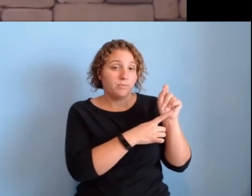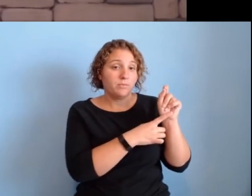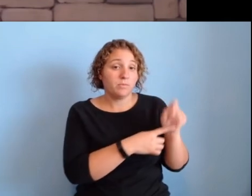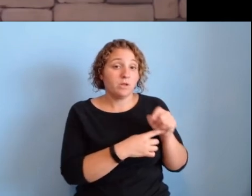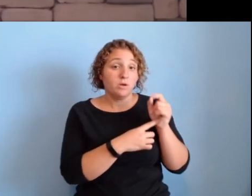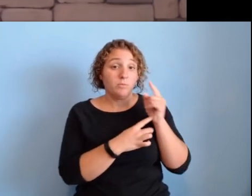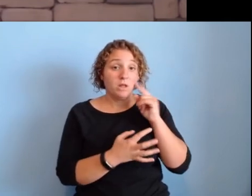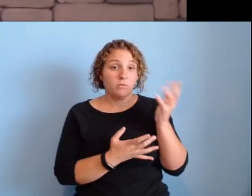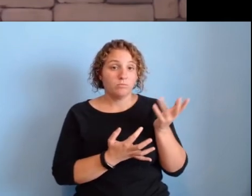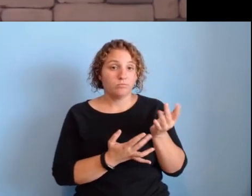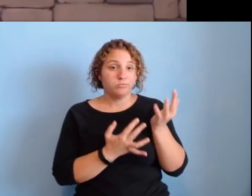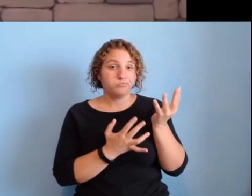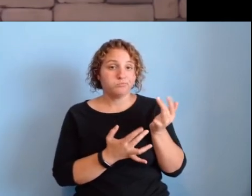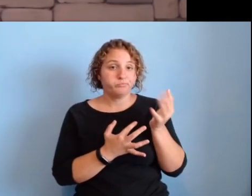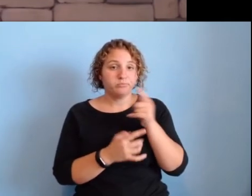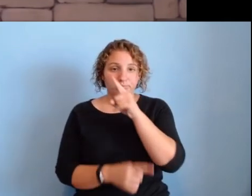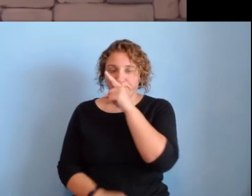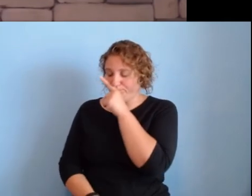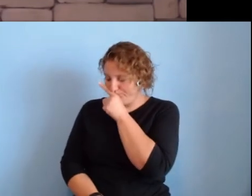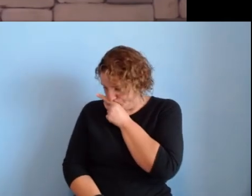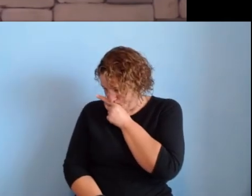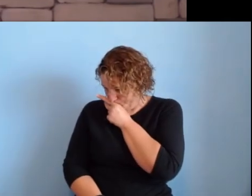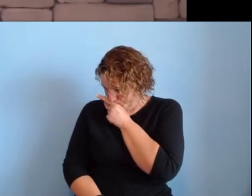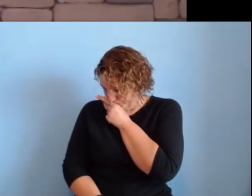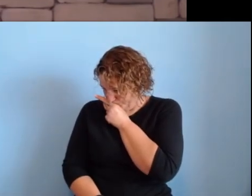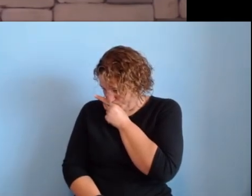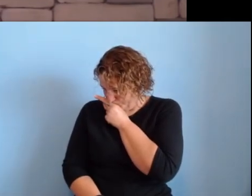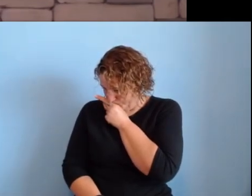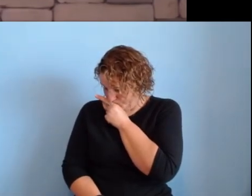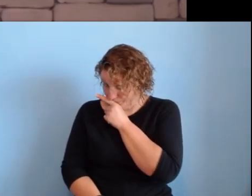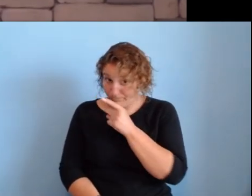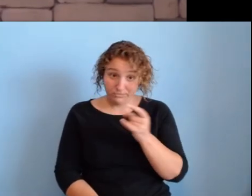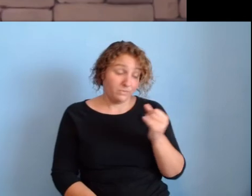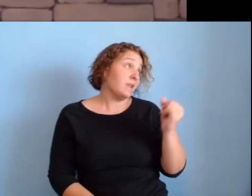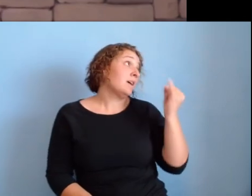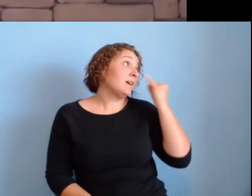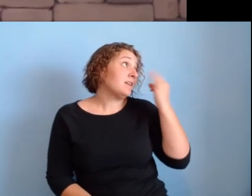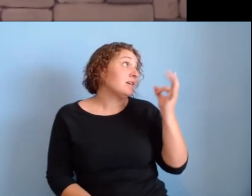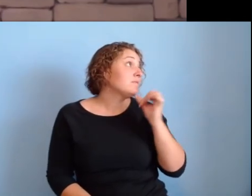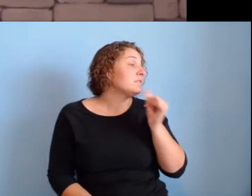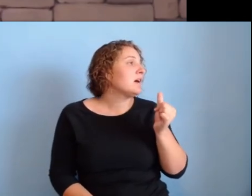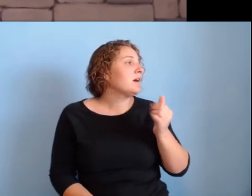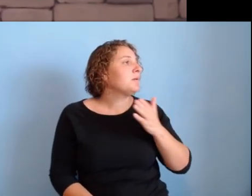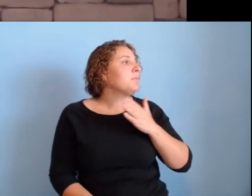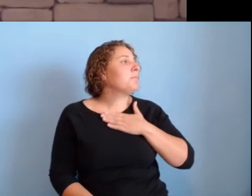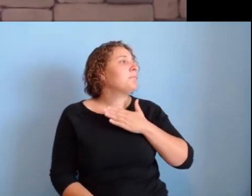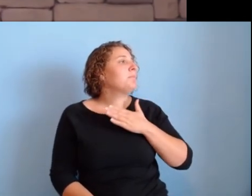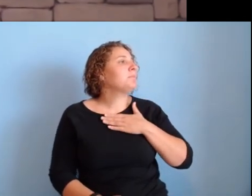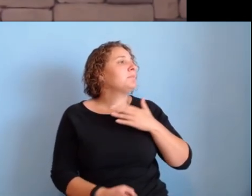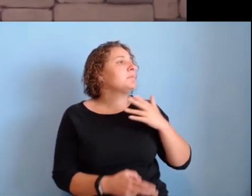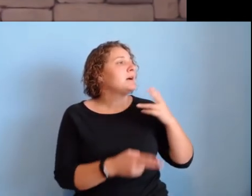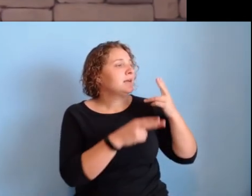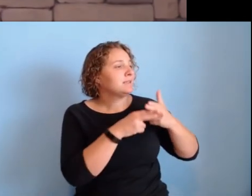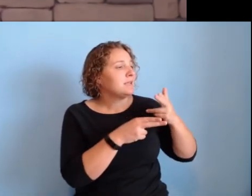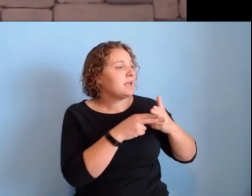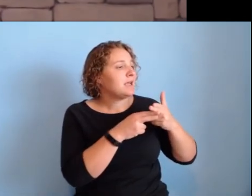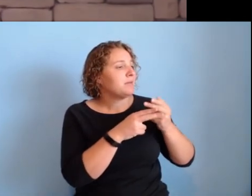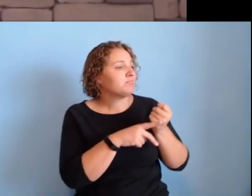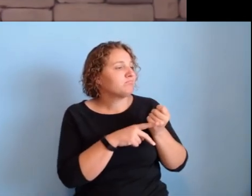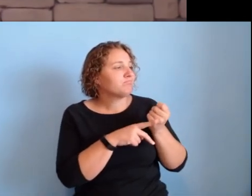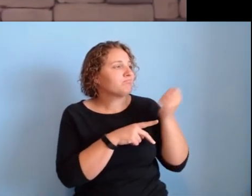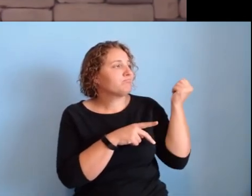pause, crickets, nothing out there. And if not, blot me, I pray thee, out of thy book which thou hast